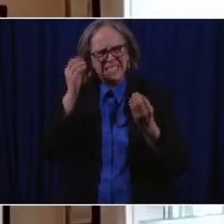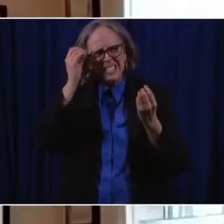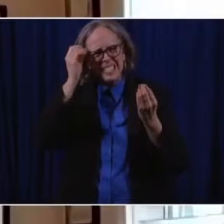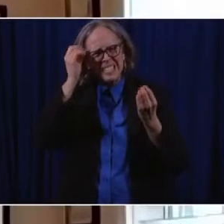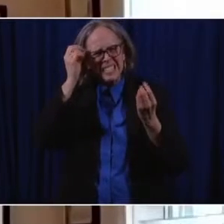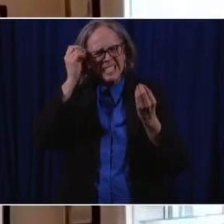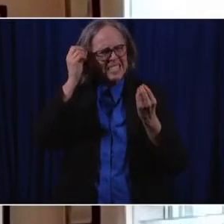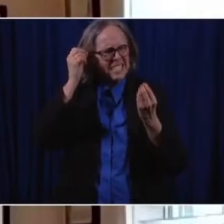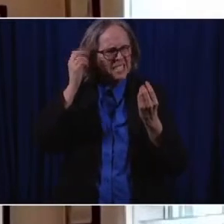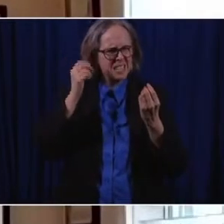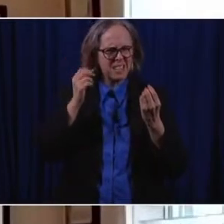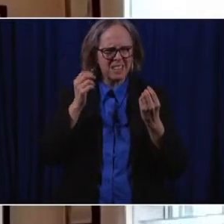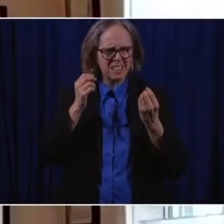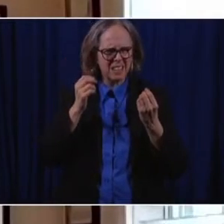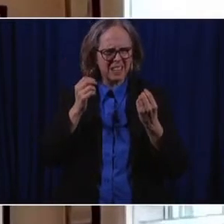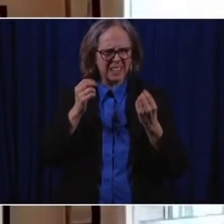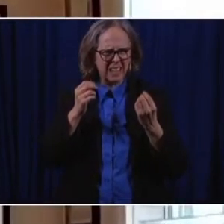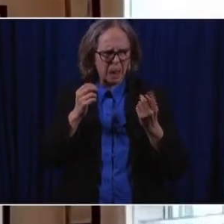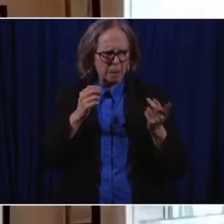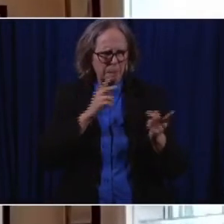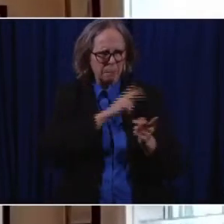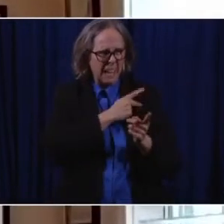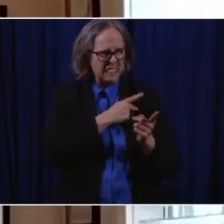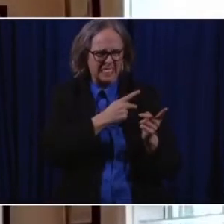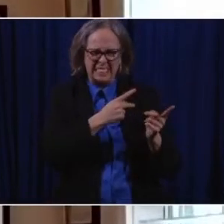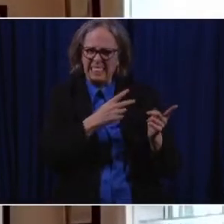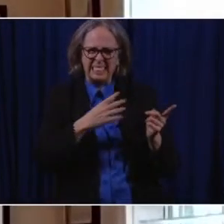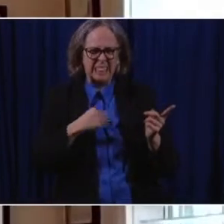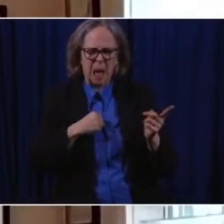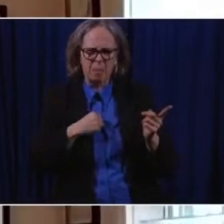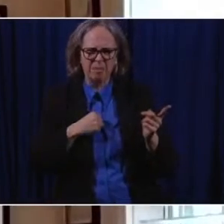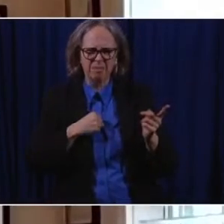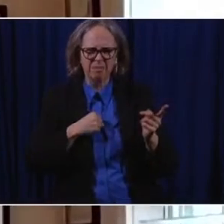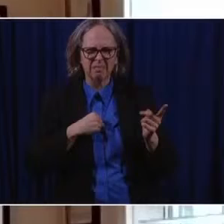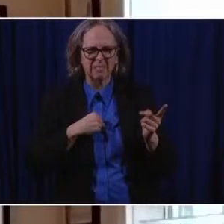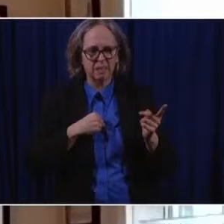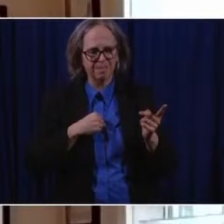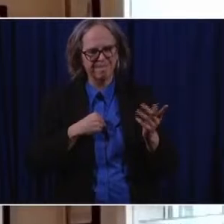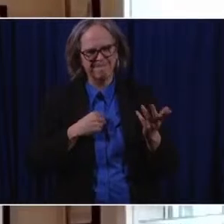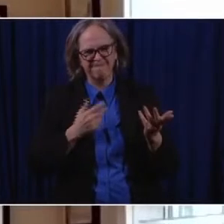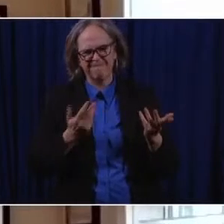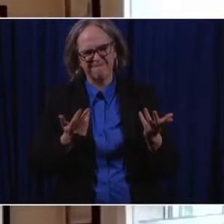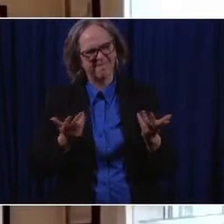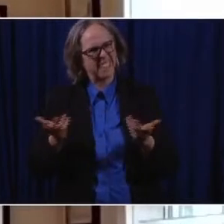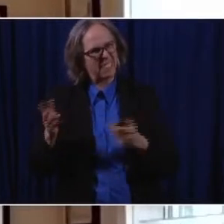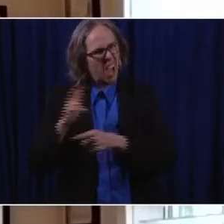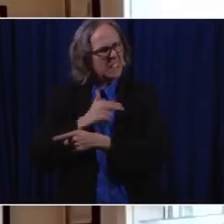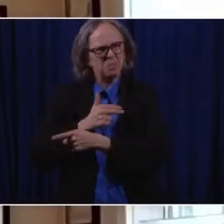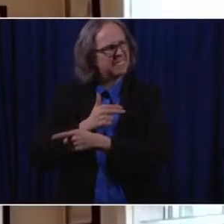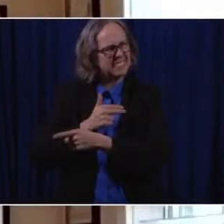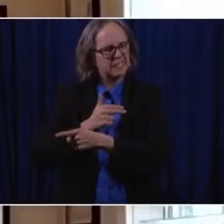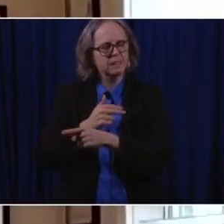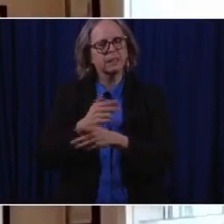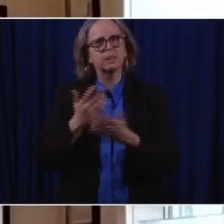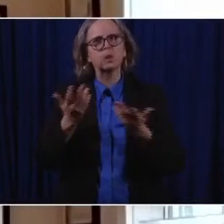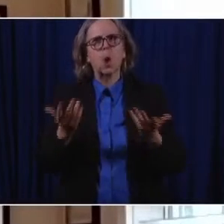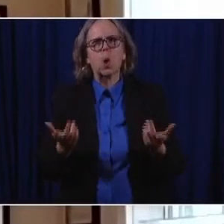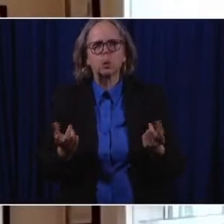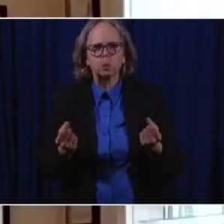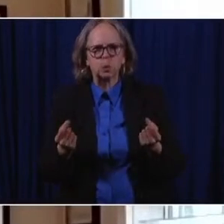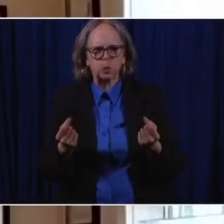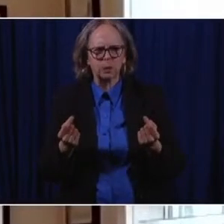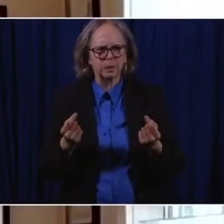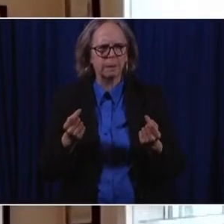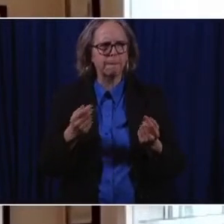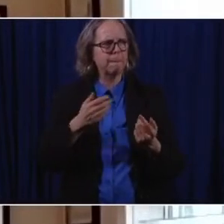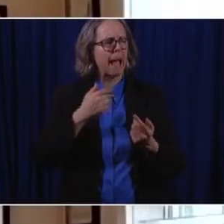someone in who they would have previously brought in unless they now feel they've got a better way of treating